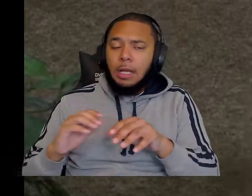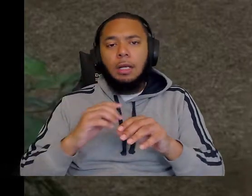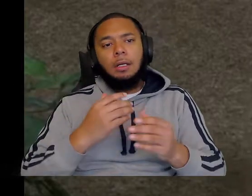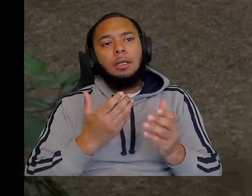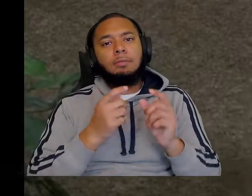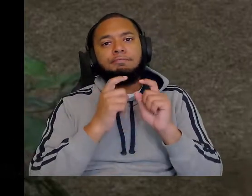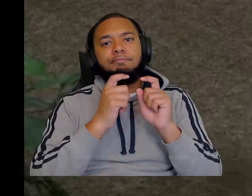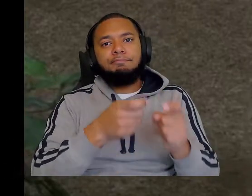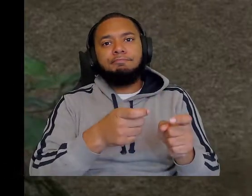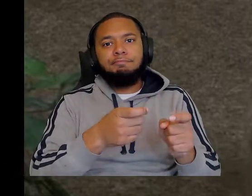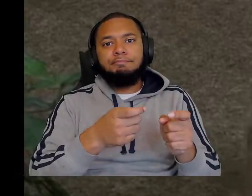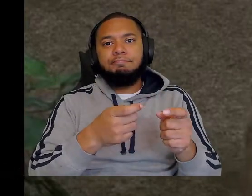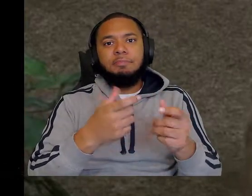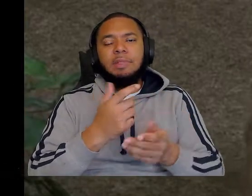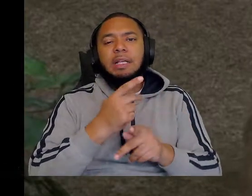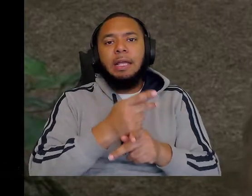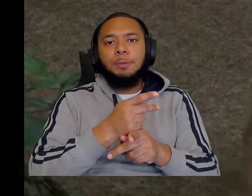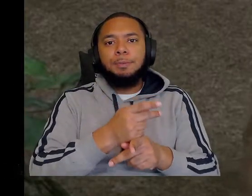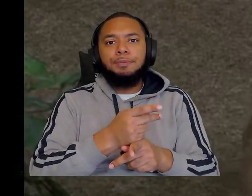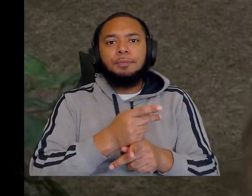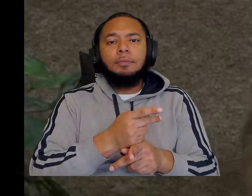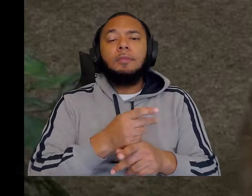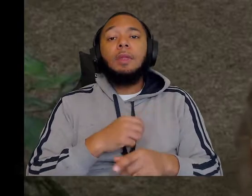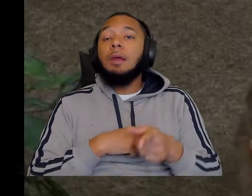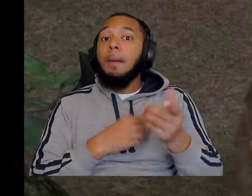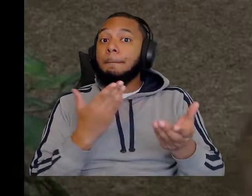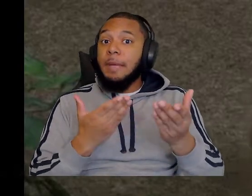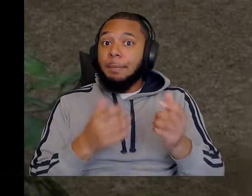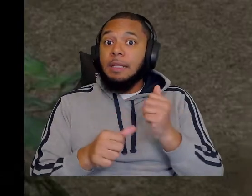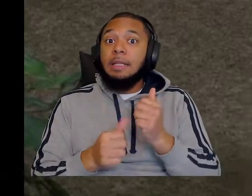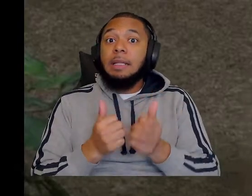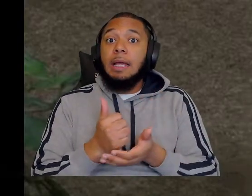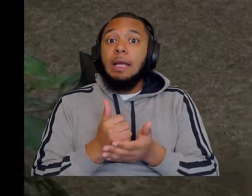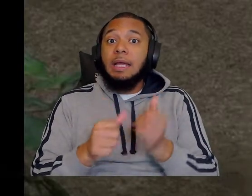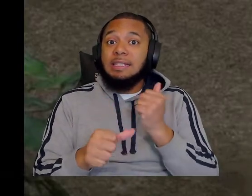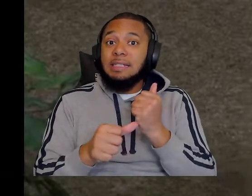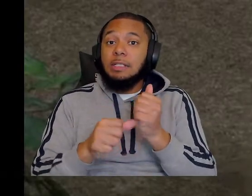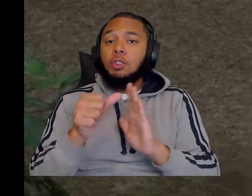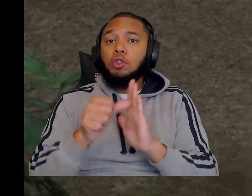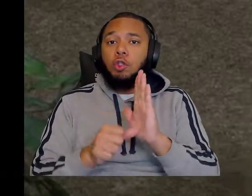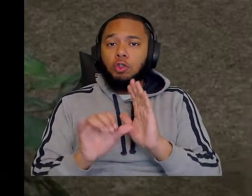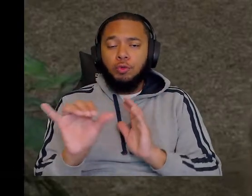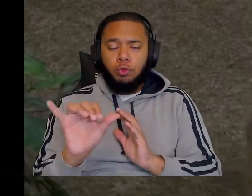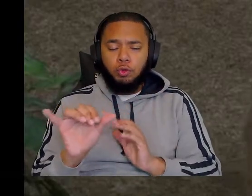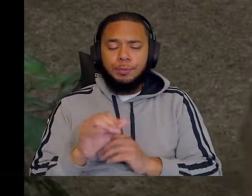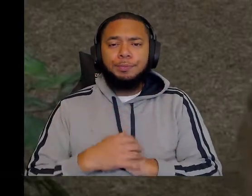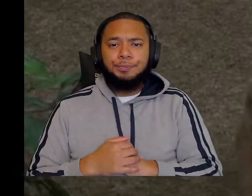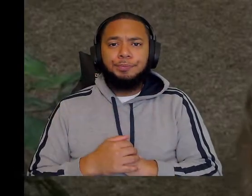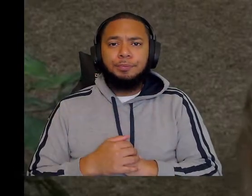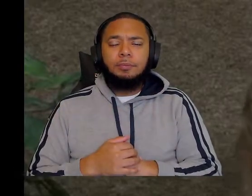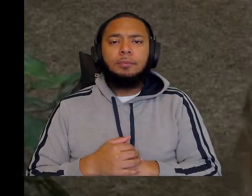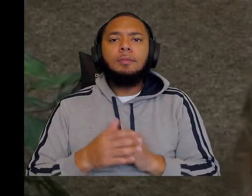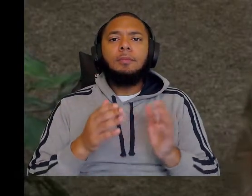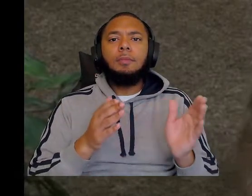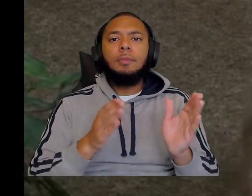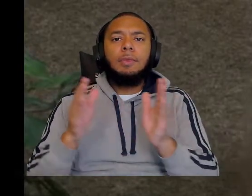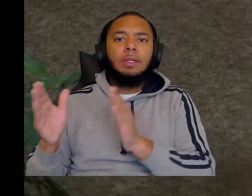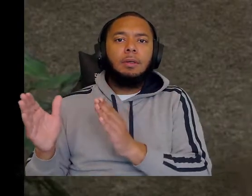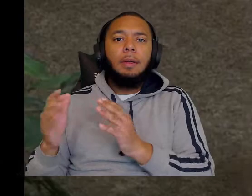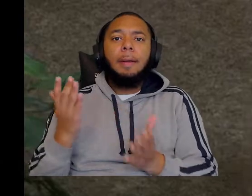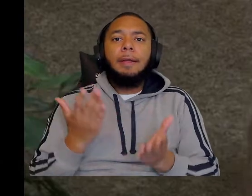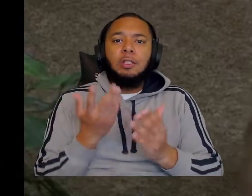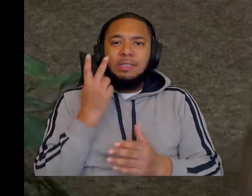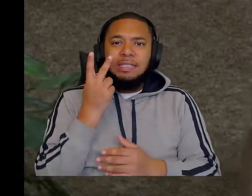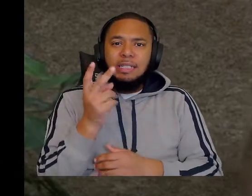physician's assistant being able to assist in surgery with that particular doctor. Now, you might see someone that has an